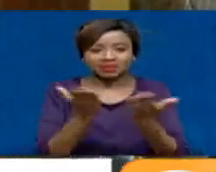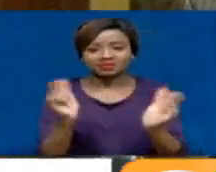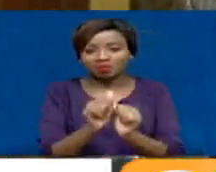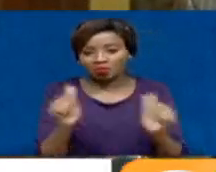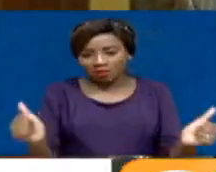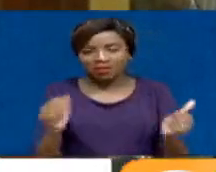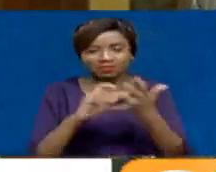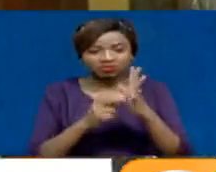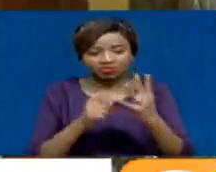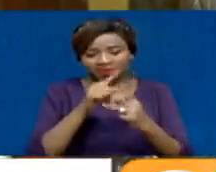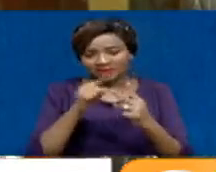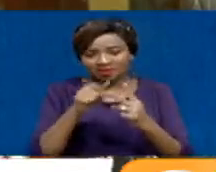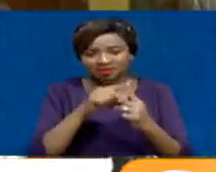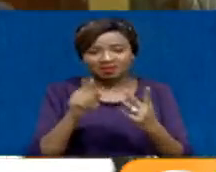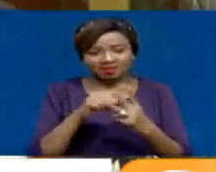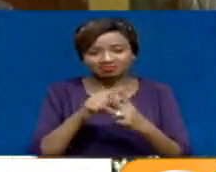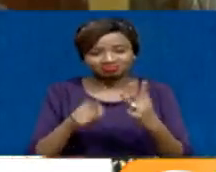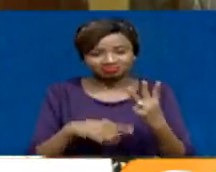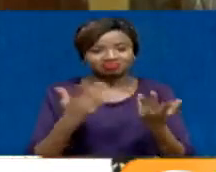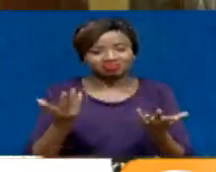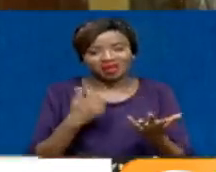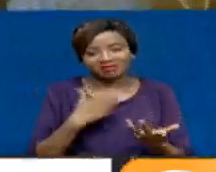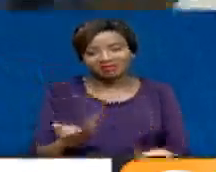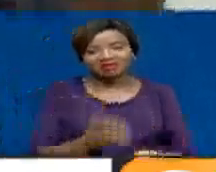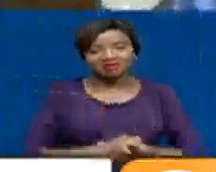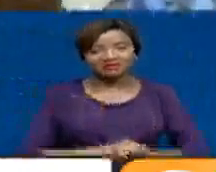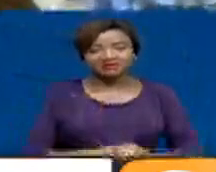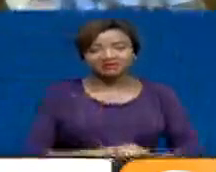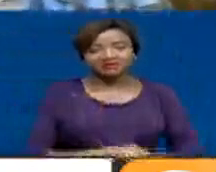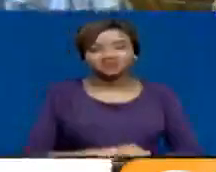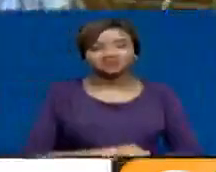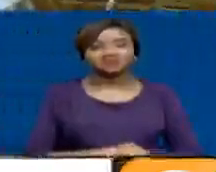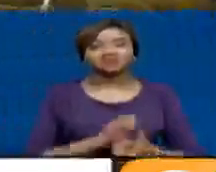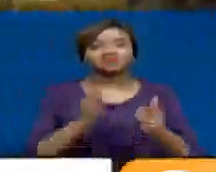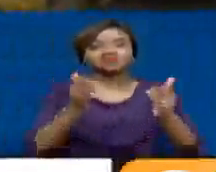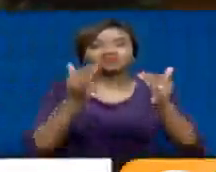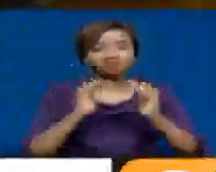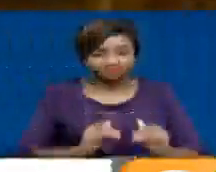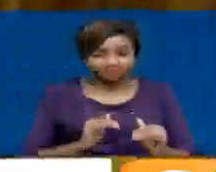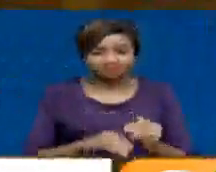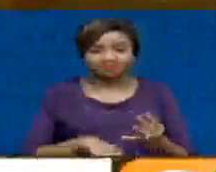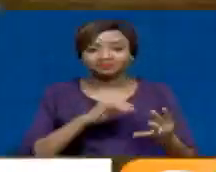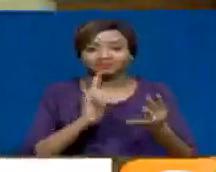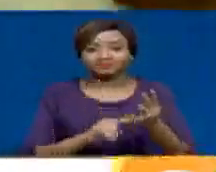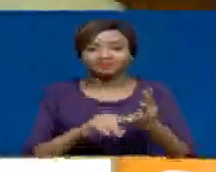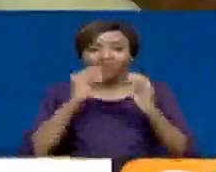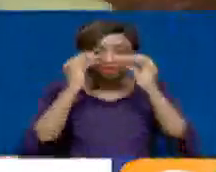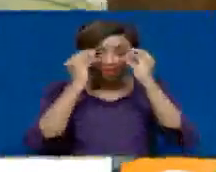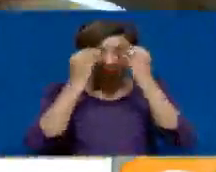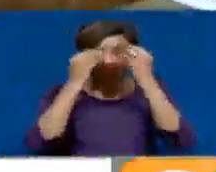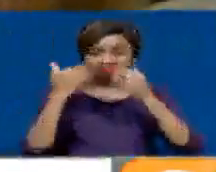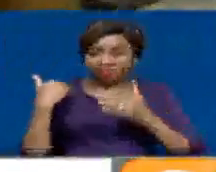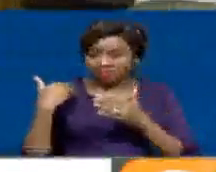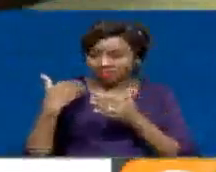least some wealth of experience on the table. Kinara wa Kenya Martha Karua, ambaye kwa siku